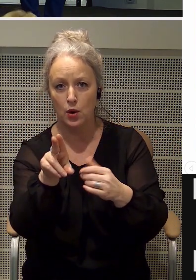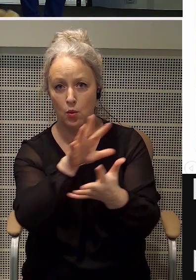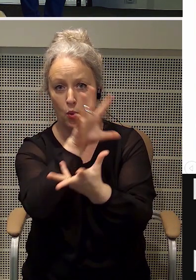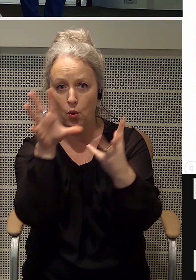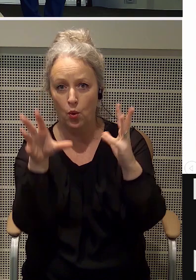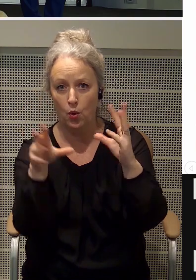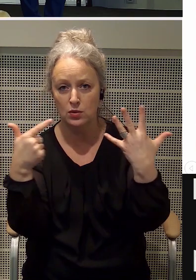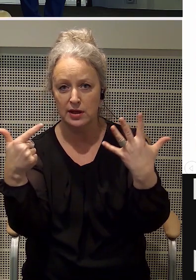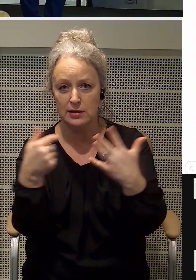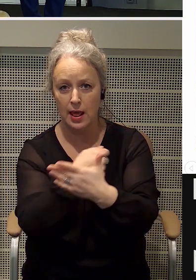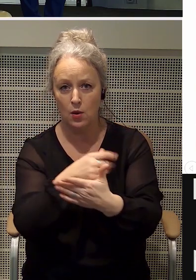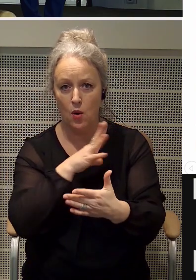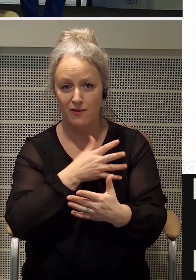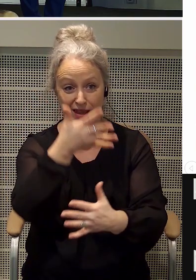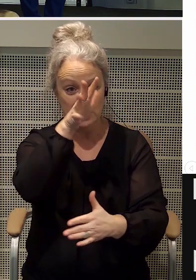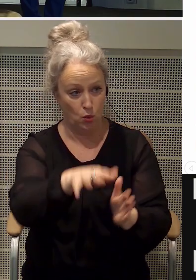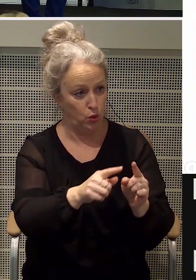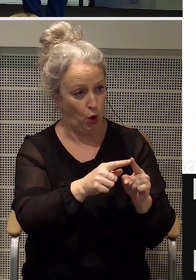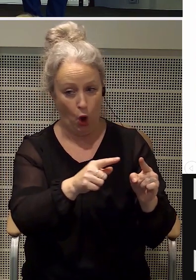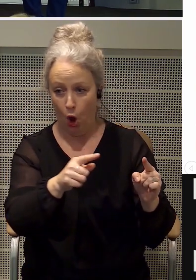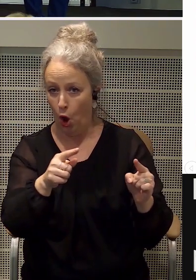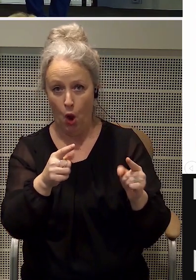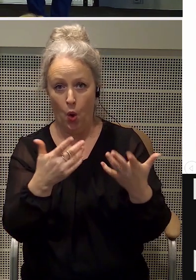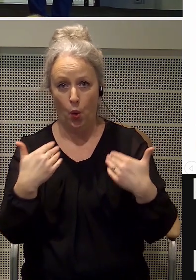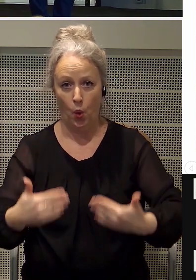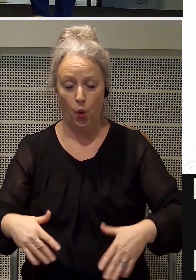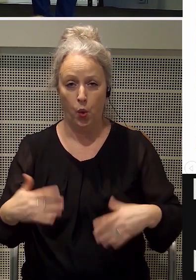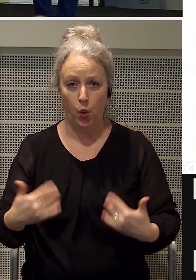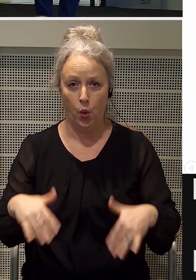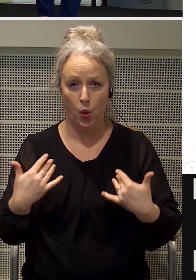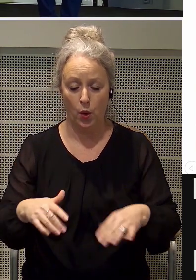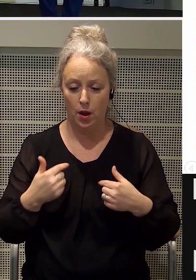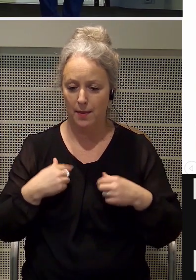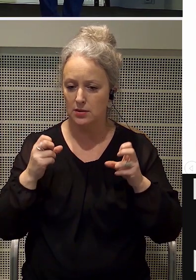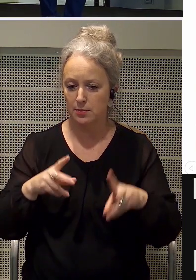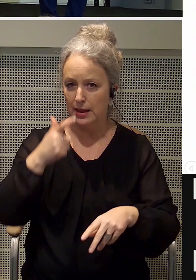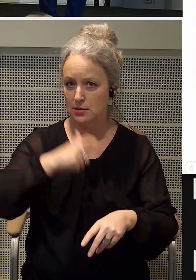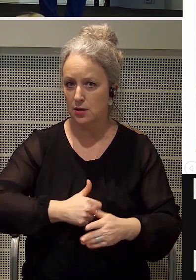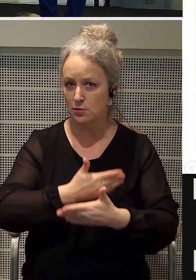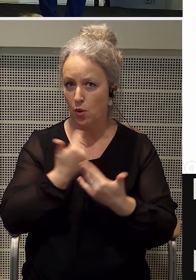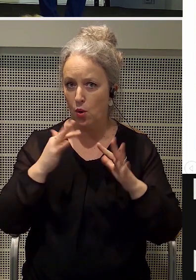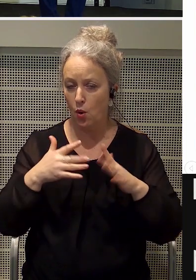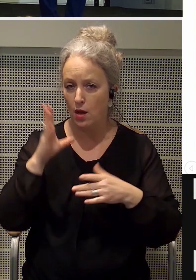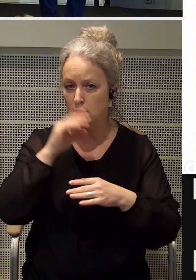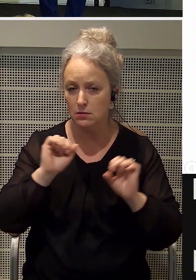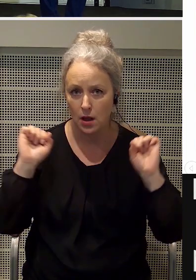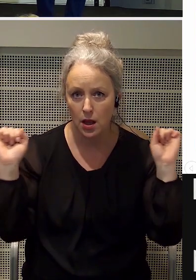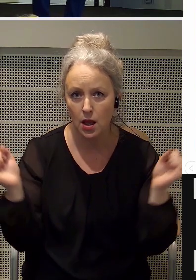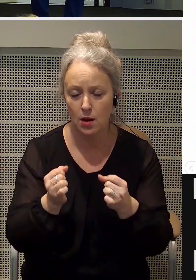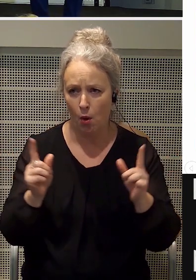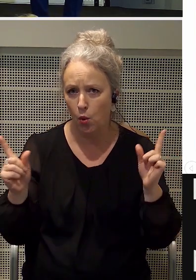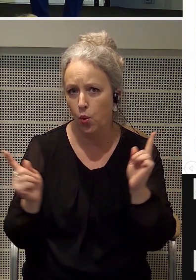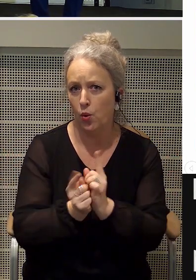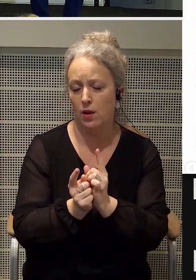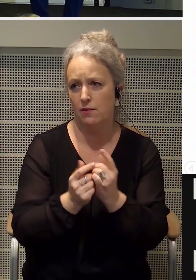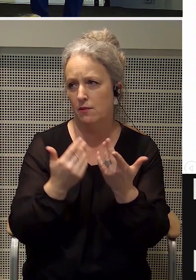this application was 7 pages long and it took 5 months. I am in no position